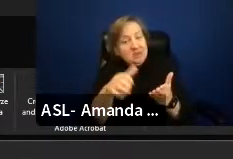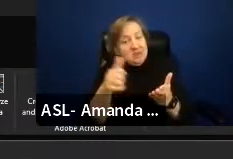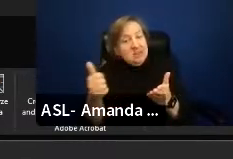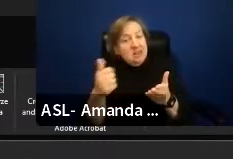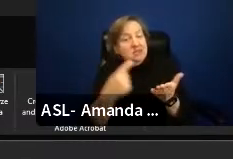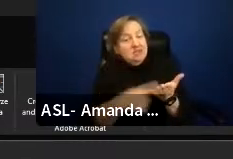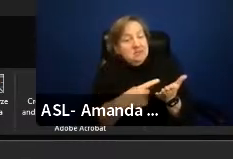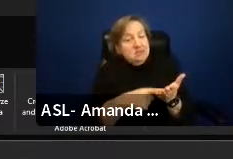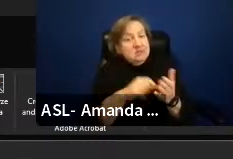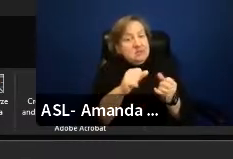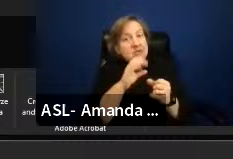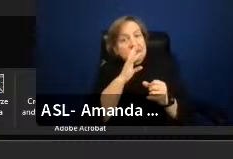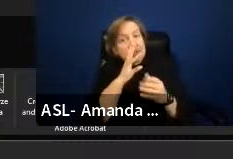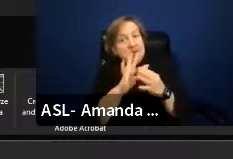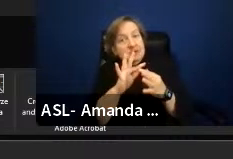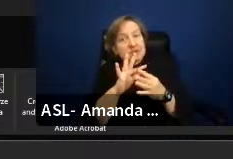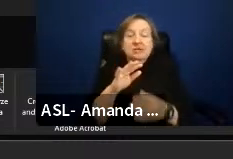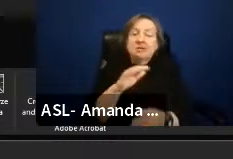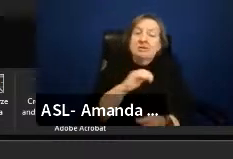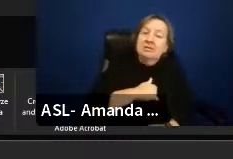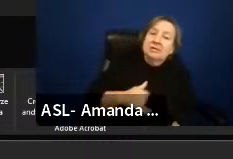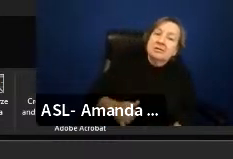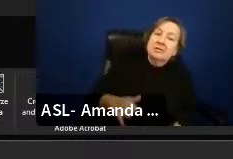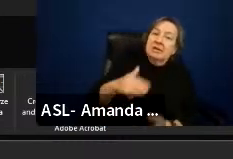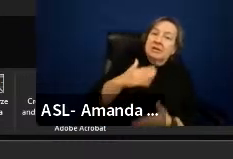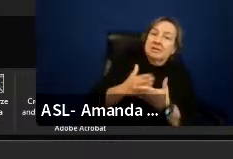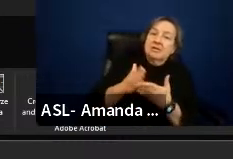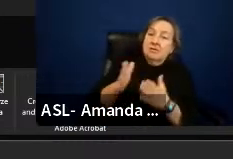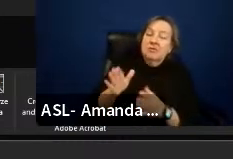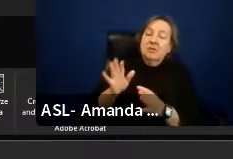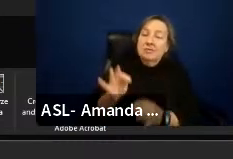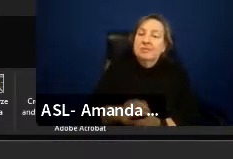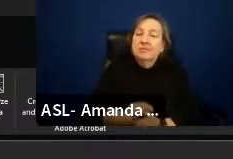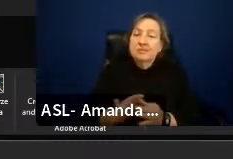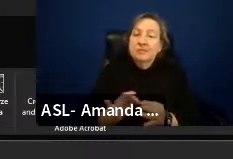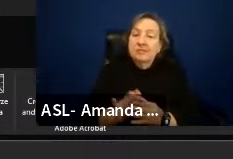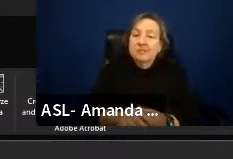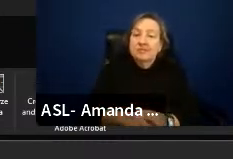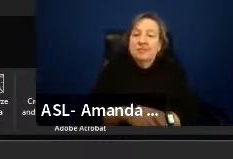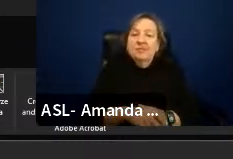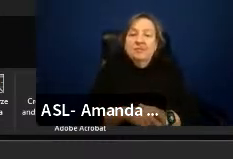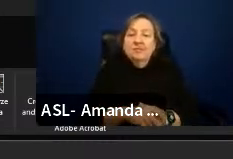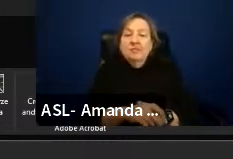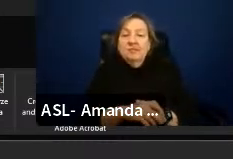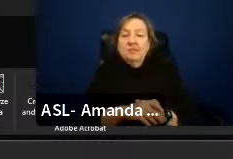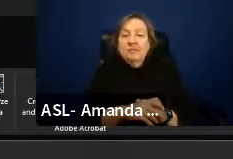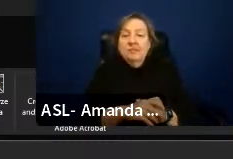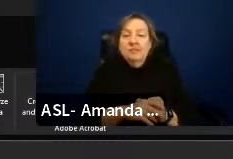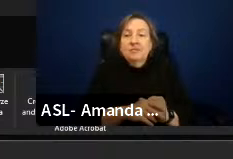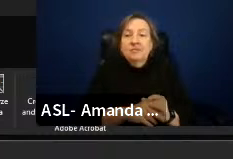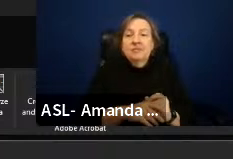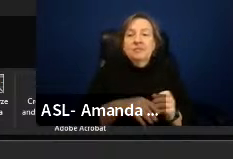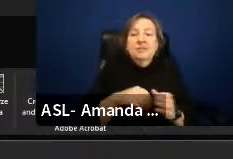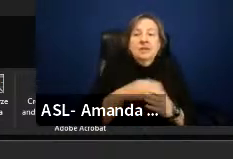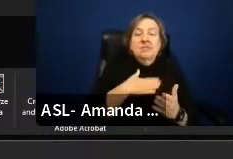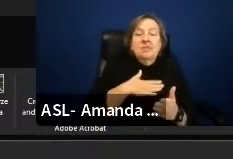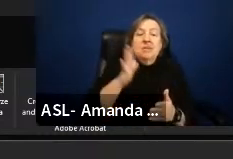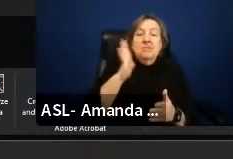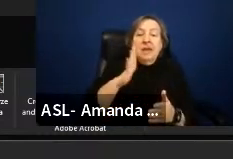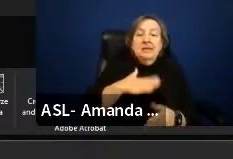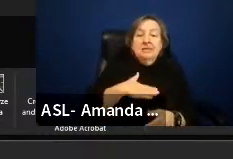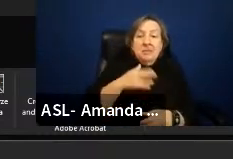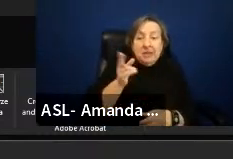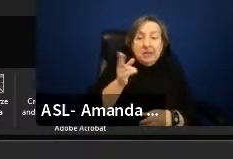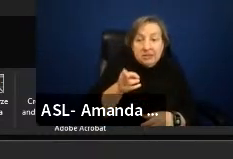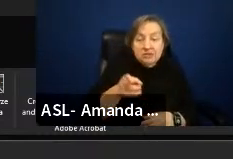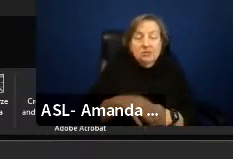team. That's a good way to, thank you, Carmen. So we, in my past, in my history, we've